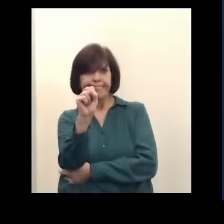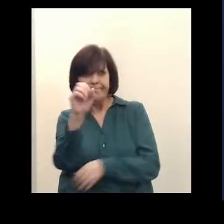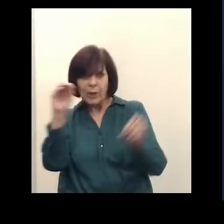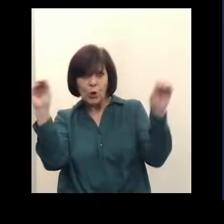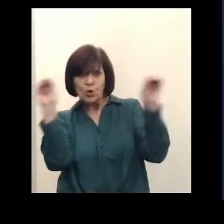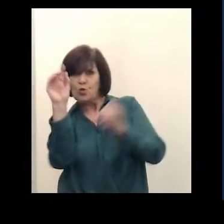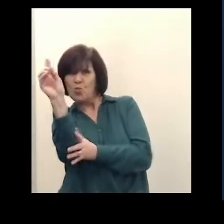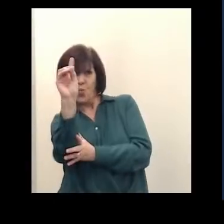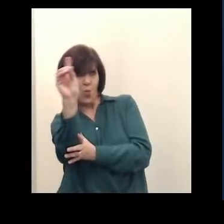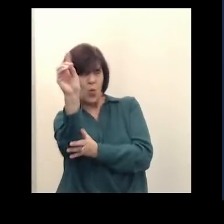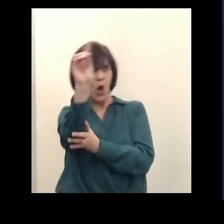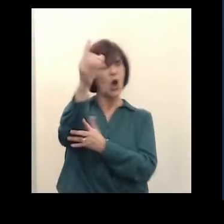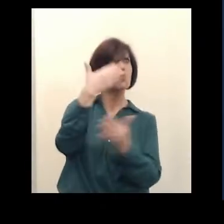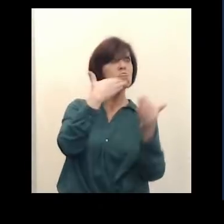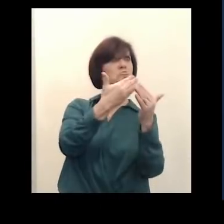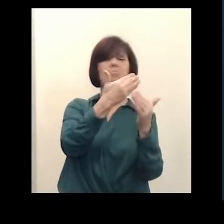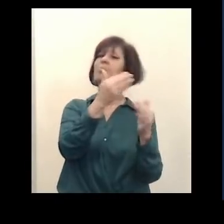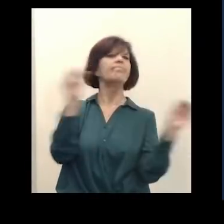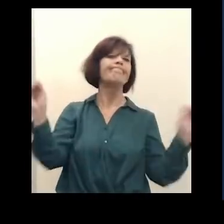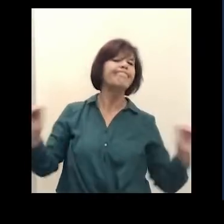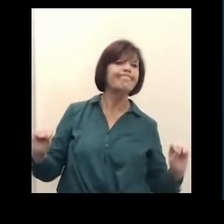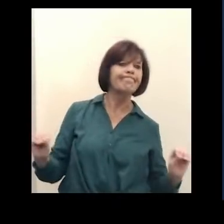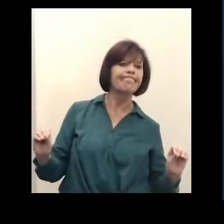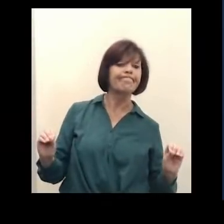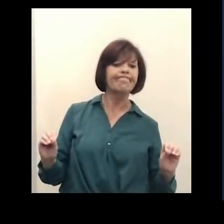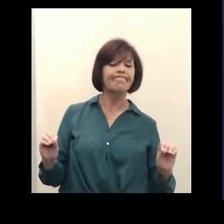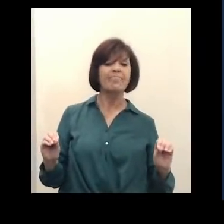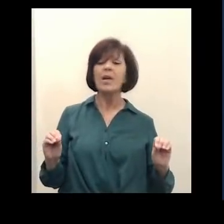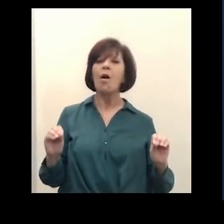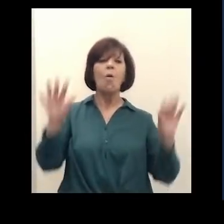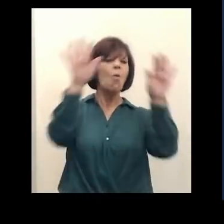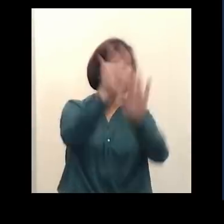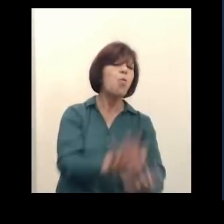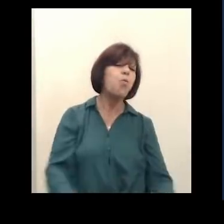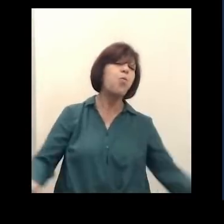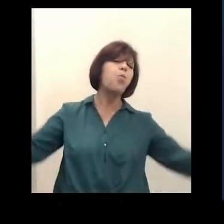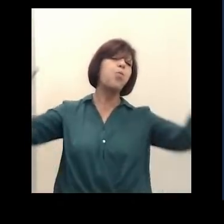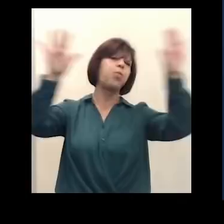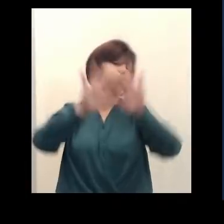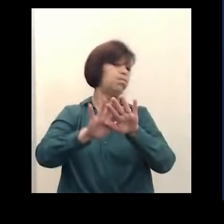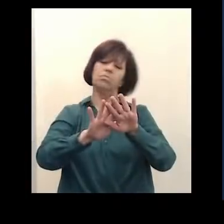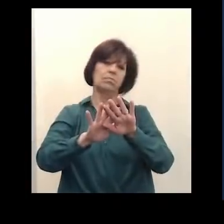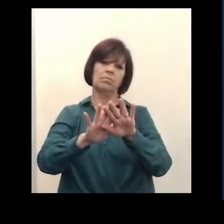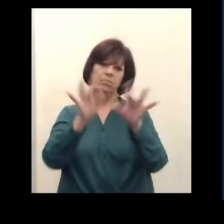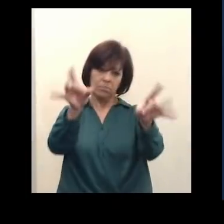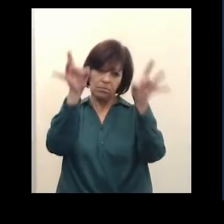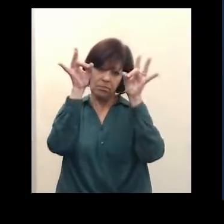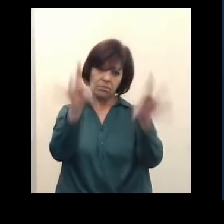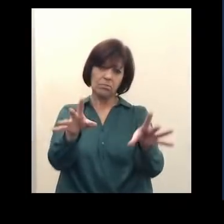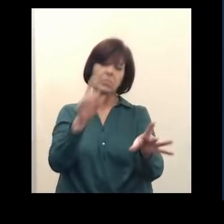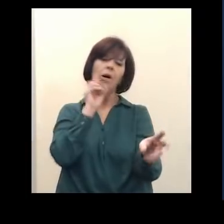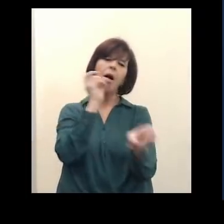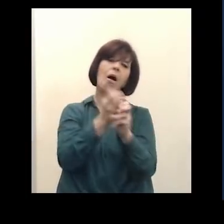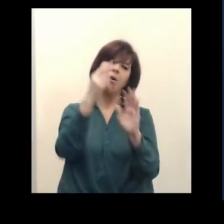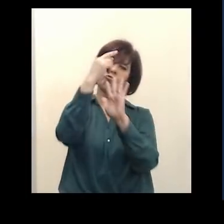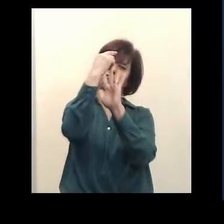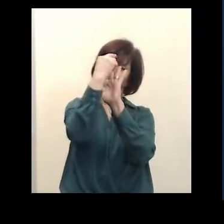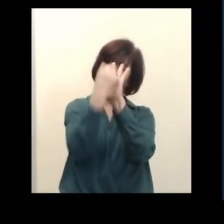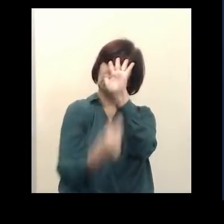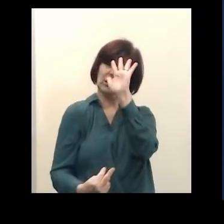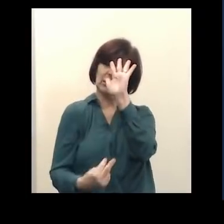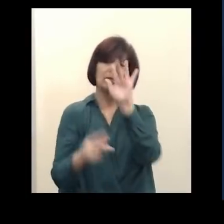has good case rates. It's bad in the urban, suburban, and rural settings. It's going to be difficult for you to read this. You can find this